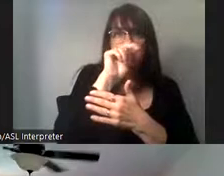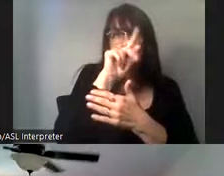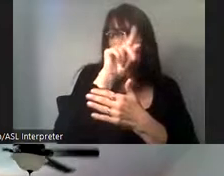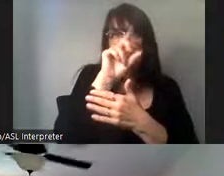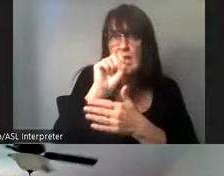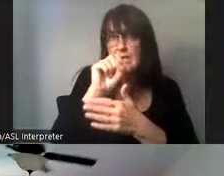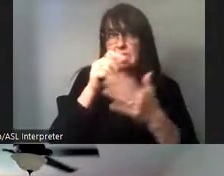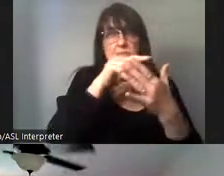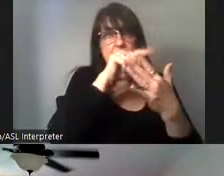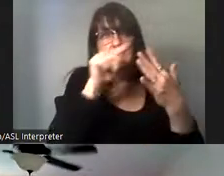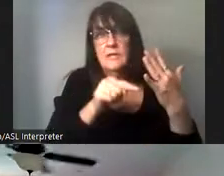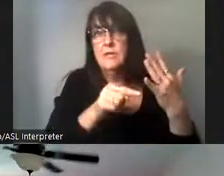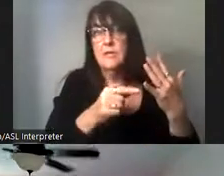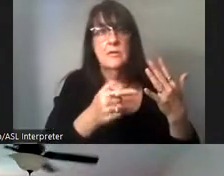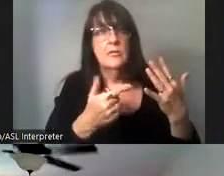trending